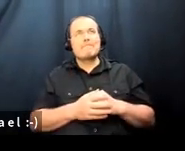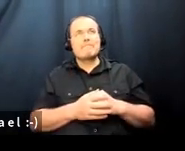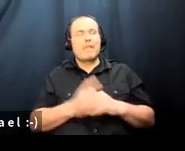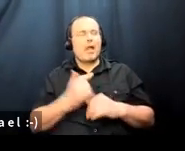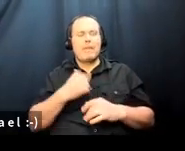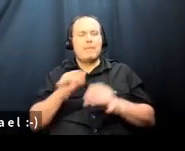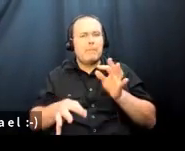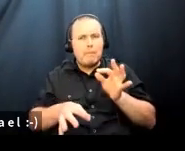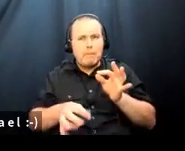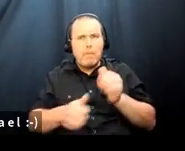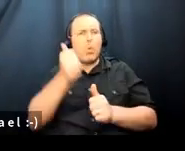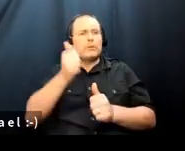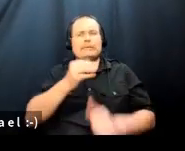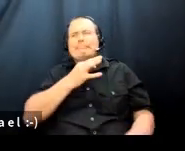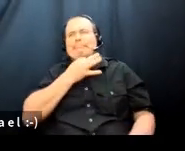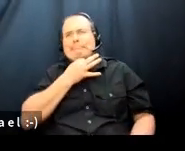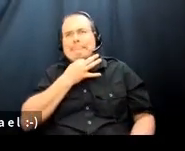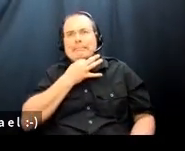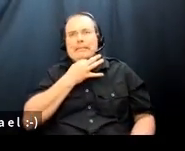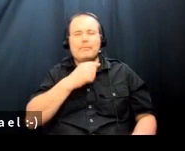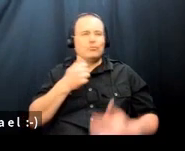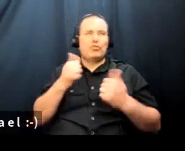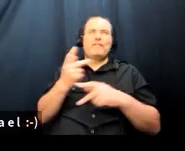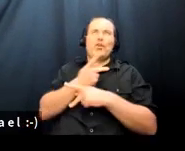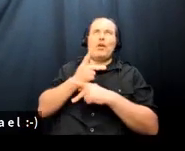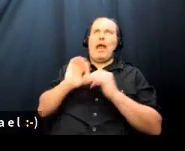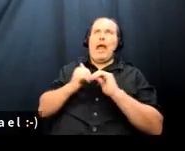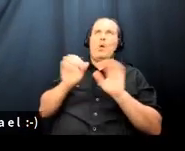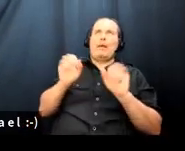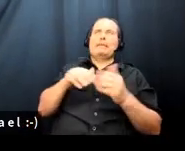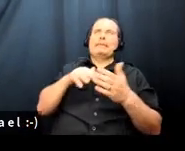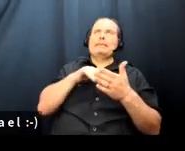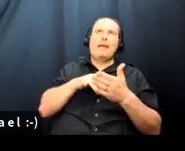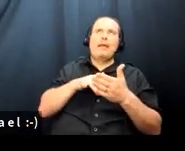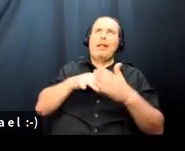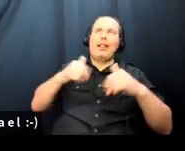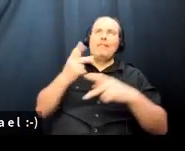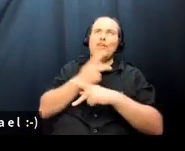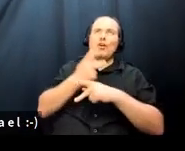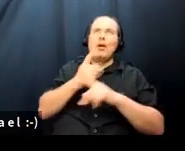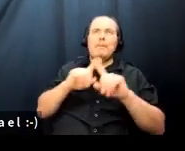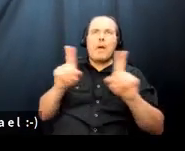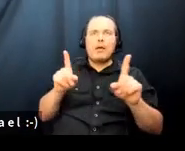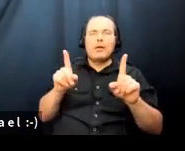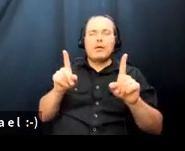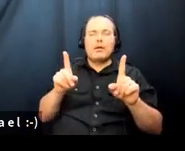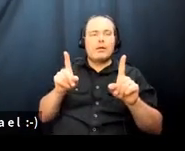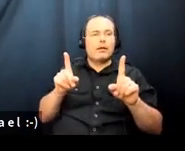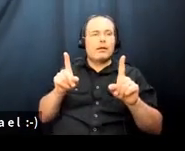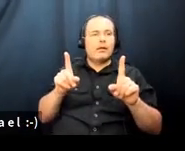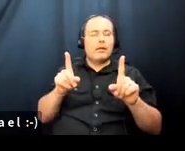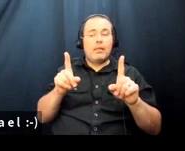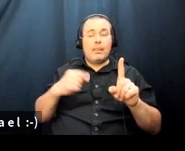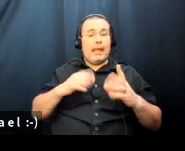curious about, and I'd love to figure out a way to study this, and I haven't figured it out yet, is the acceptance I'm seeing